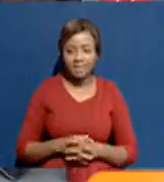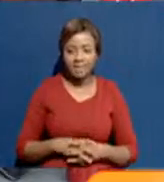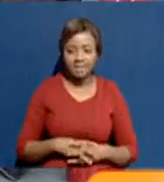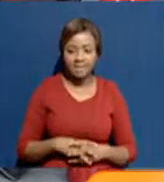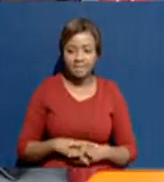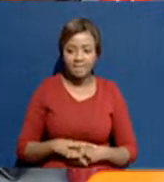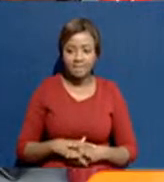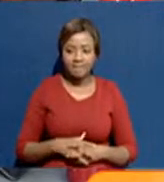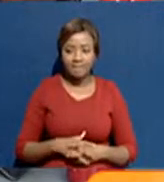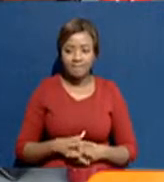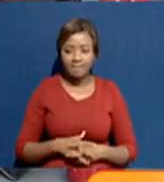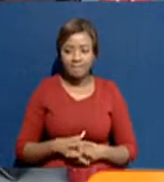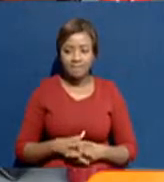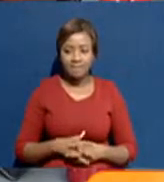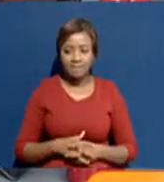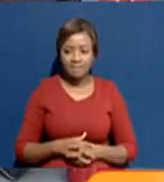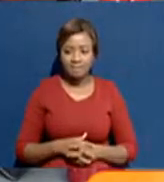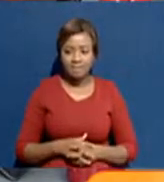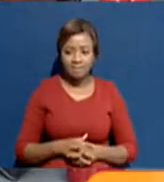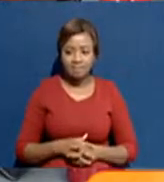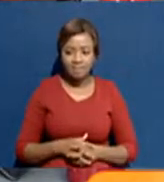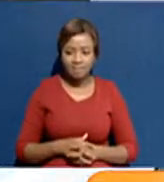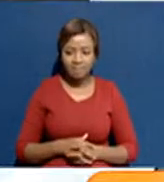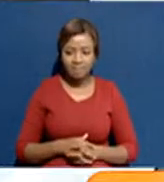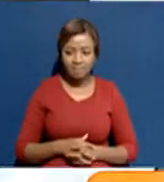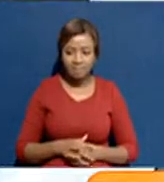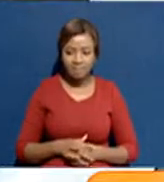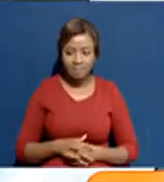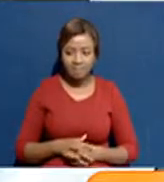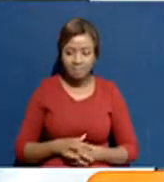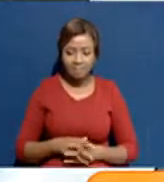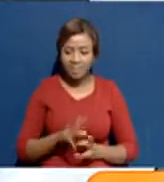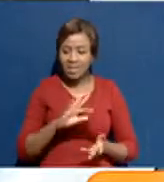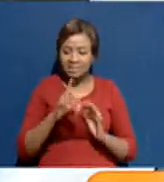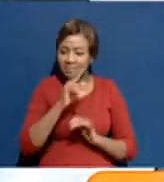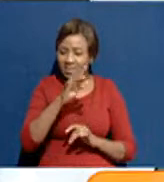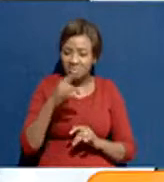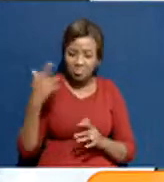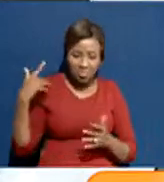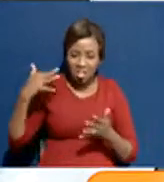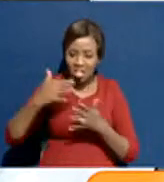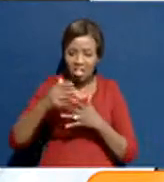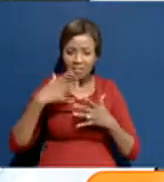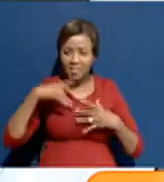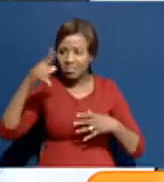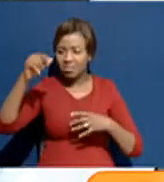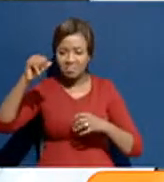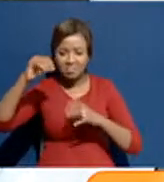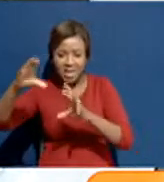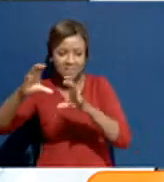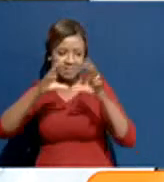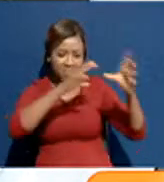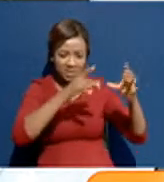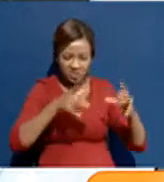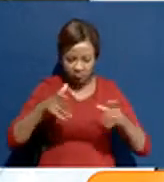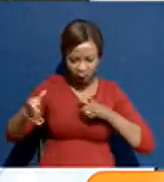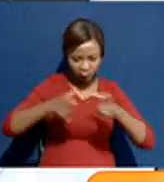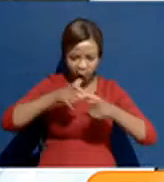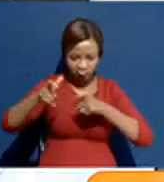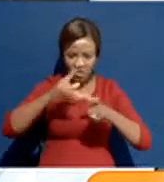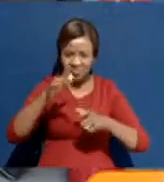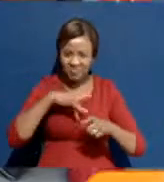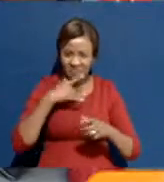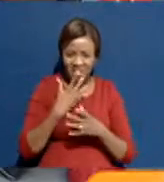Yeah. Overall, did you find yourself like a punching bag for all these parties, all these candidates?